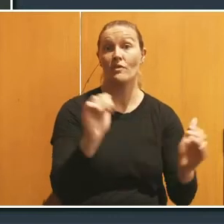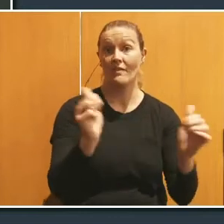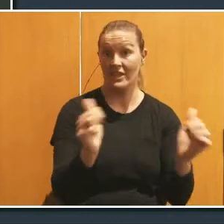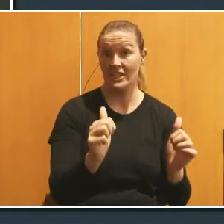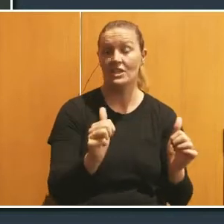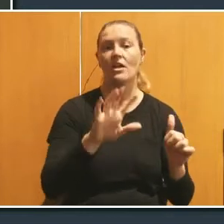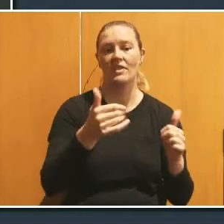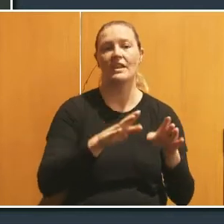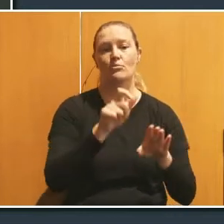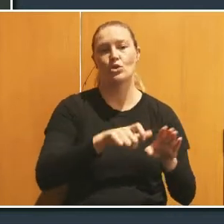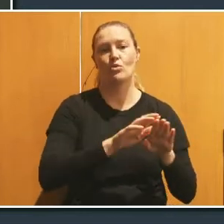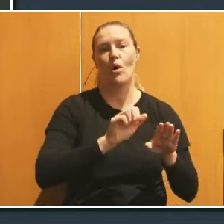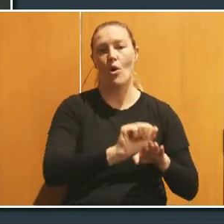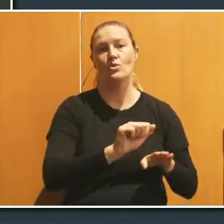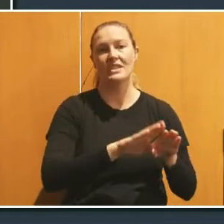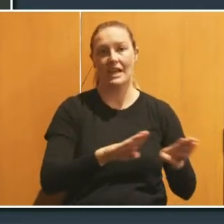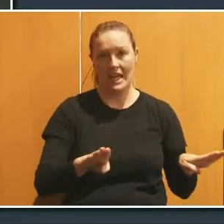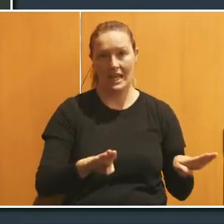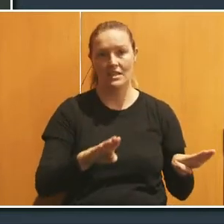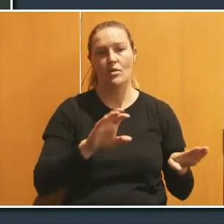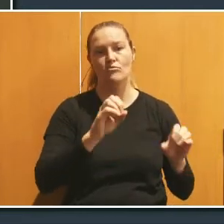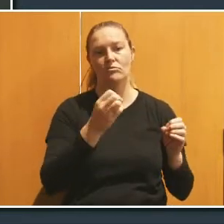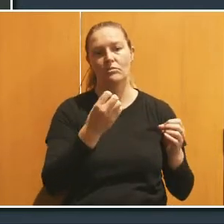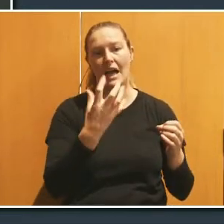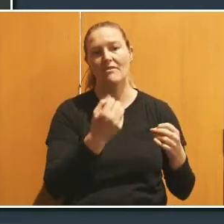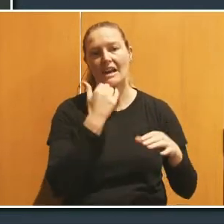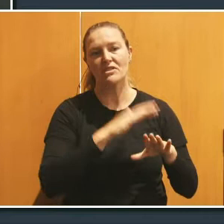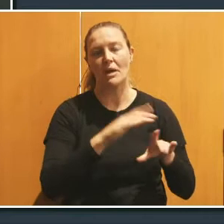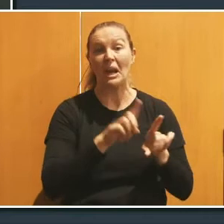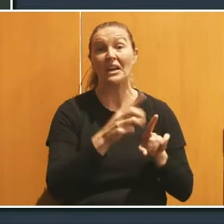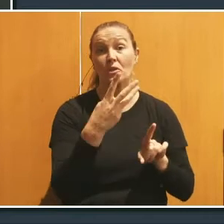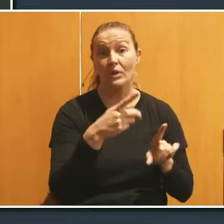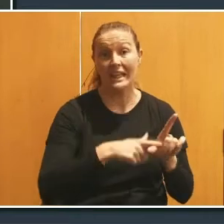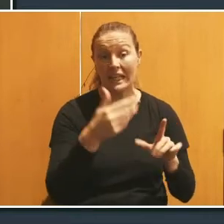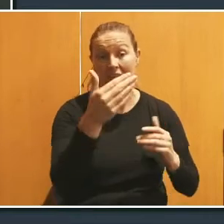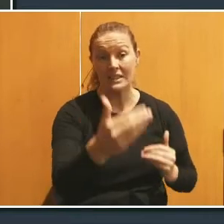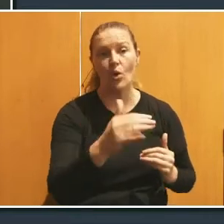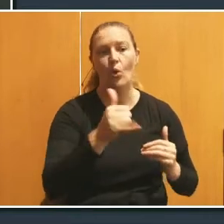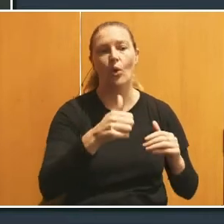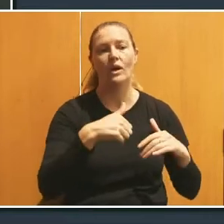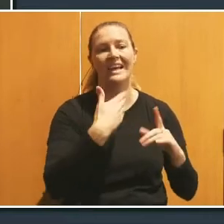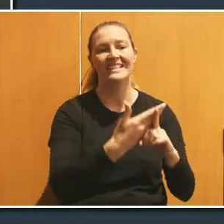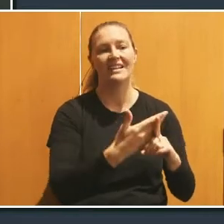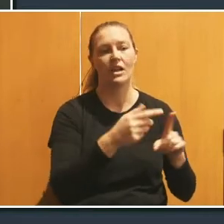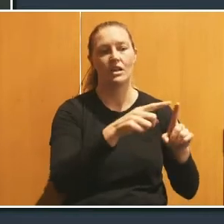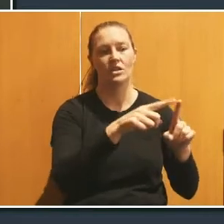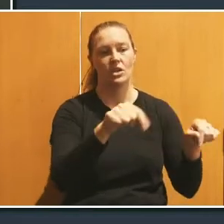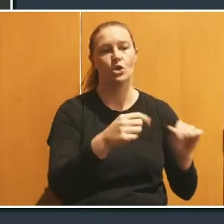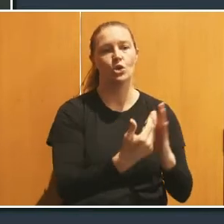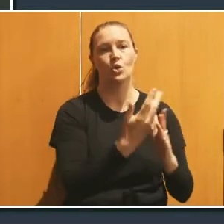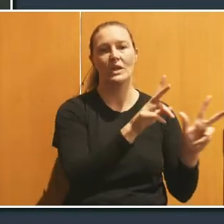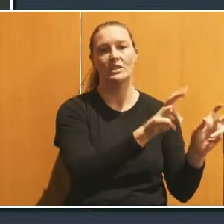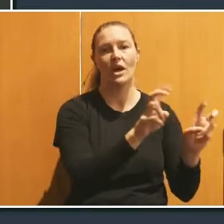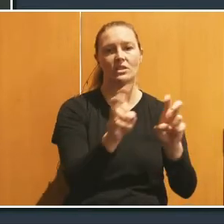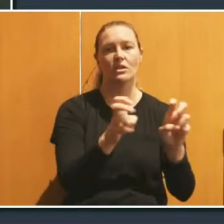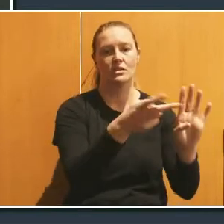the landowner a time period of, say, 3 years or until titles are issued for those increases to